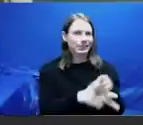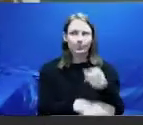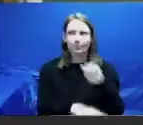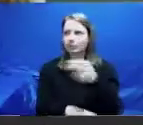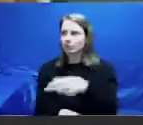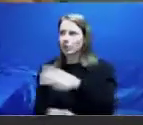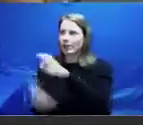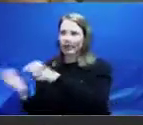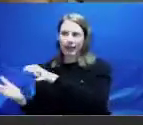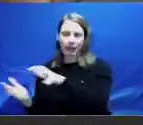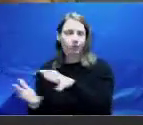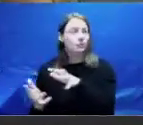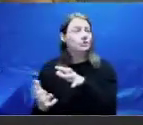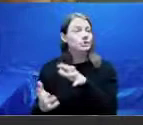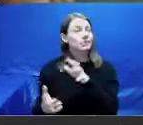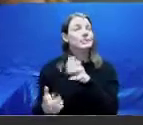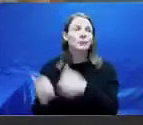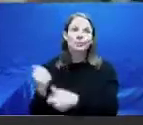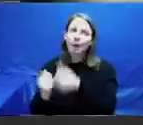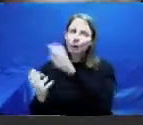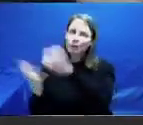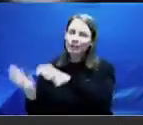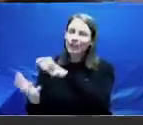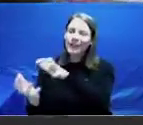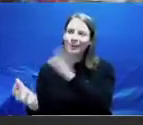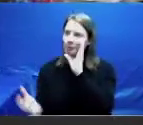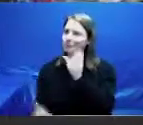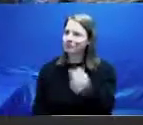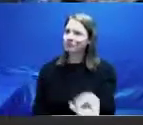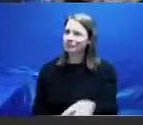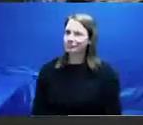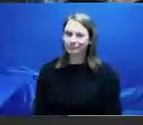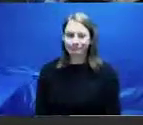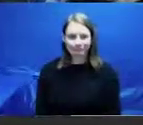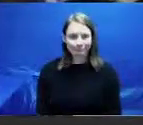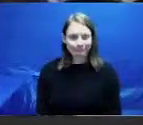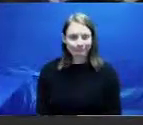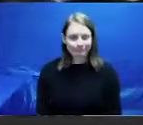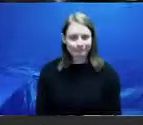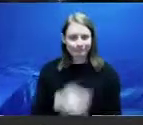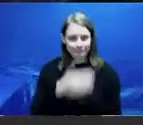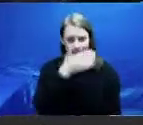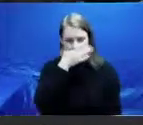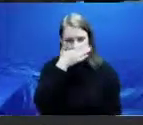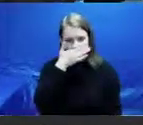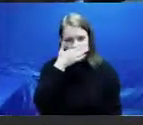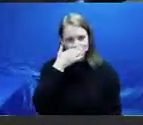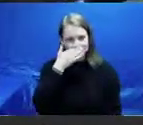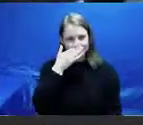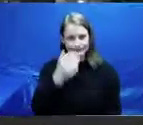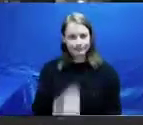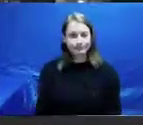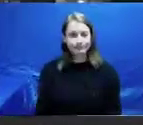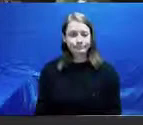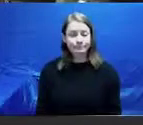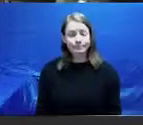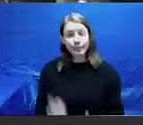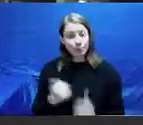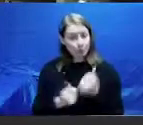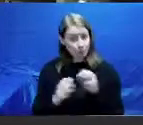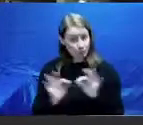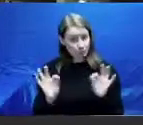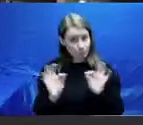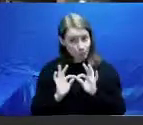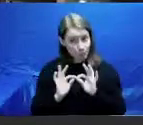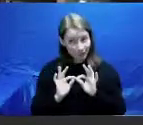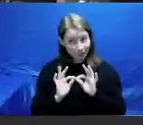going to switch and let these guys do one now. So is that you, Mary? Okay. I think the biggest thing is that the kids are directing